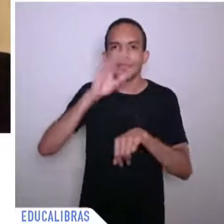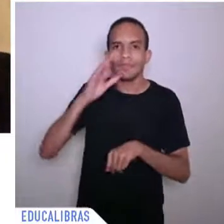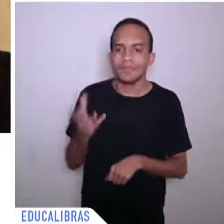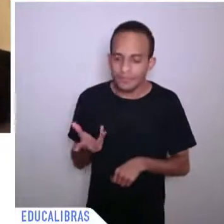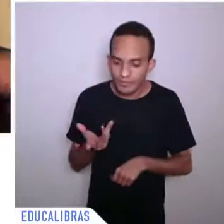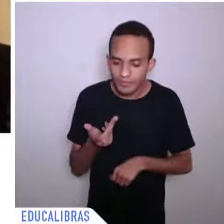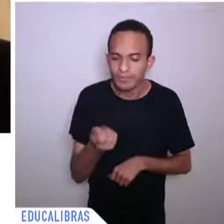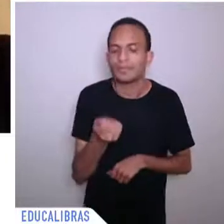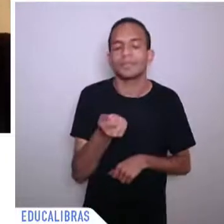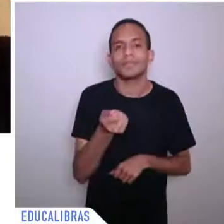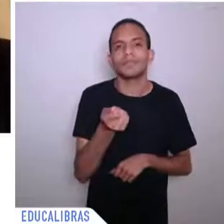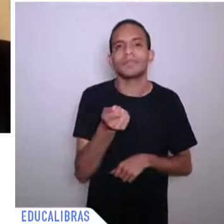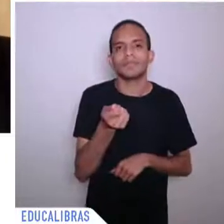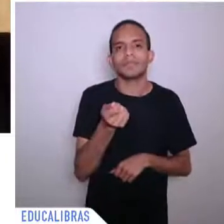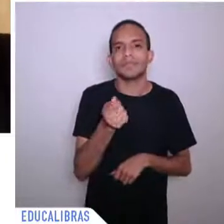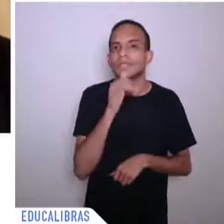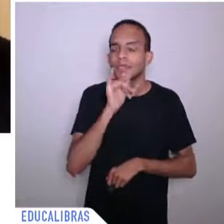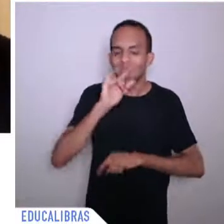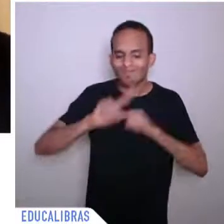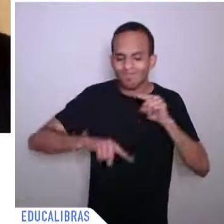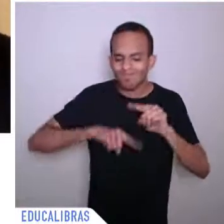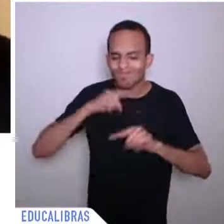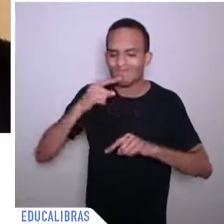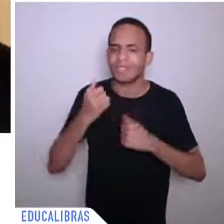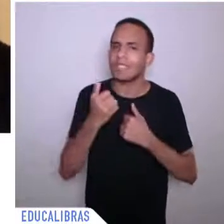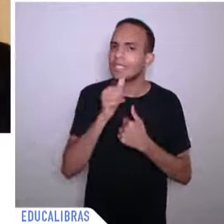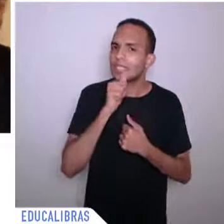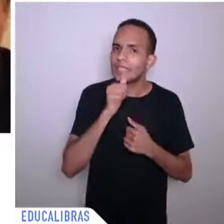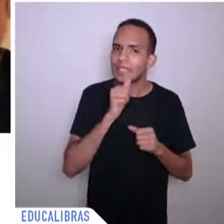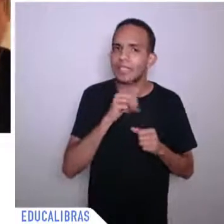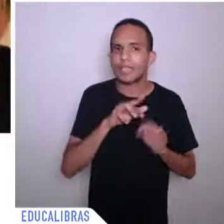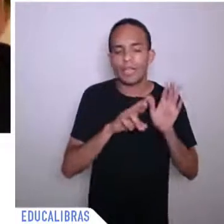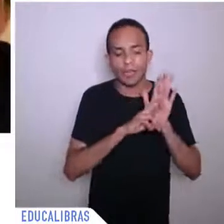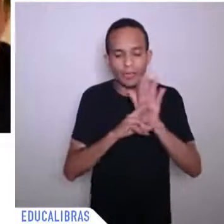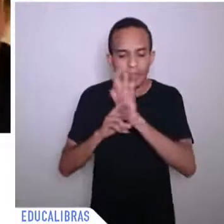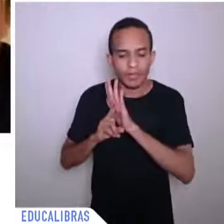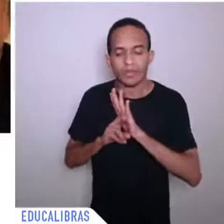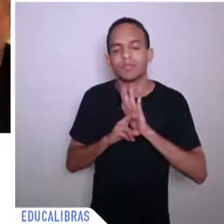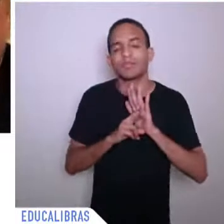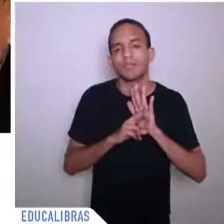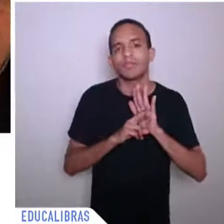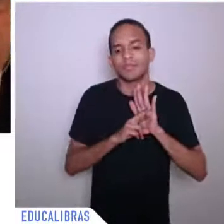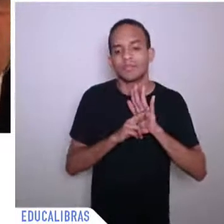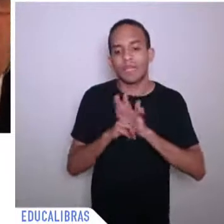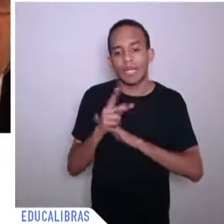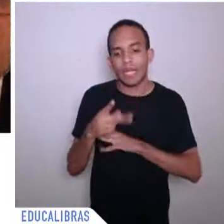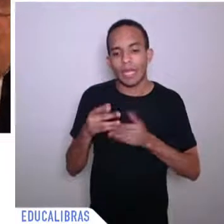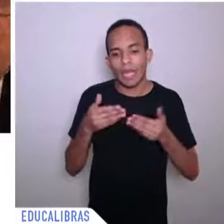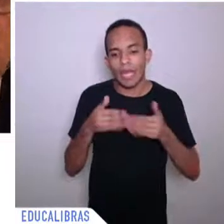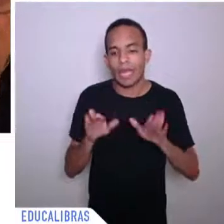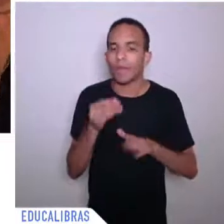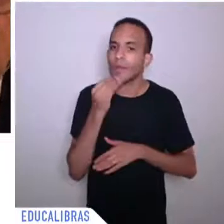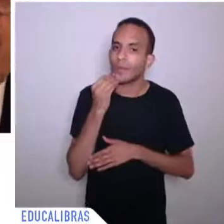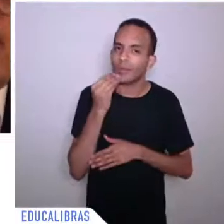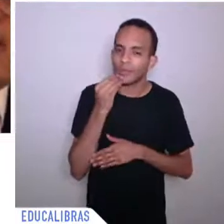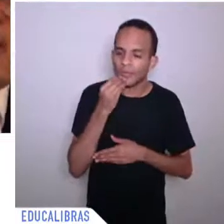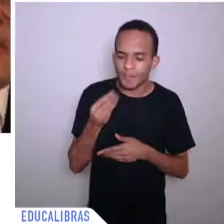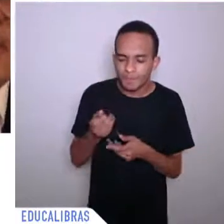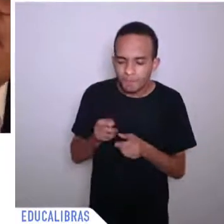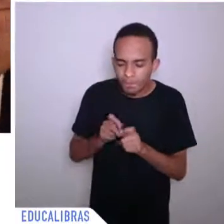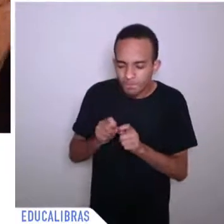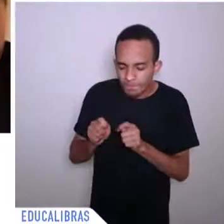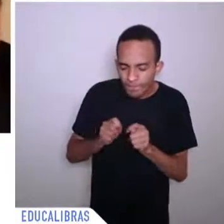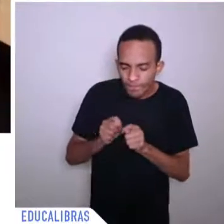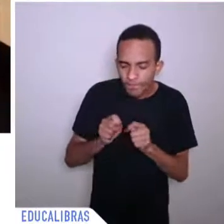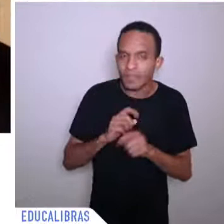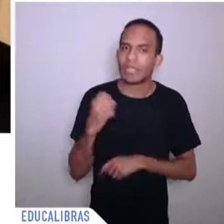and points to a more agile democracy, one that uh, opens the space between